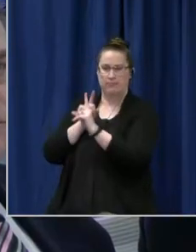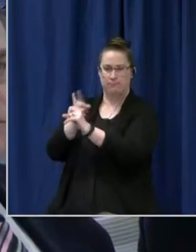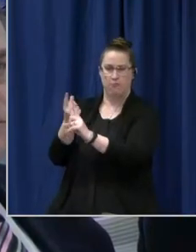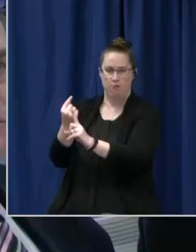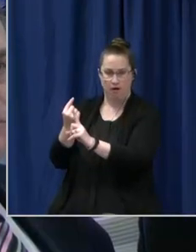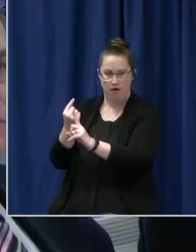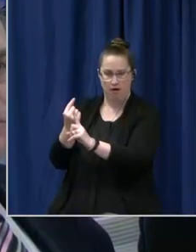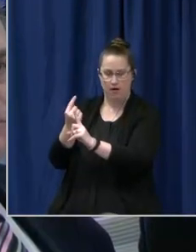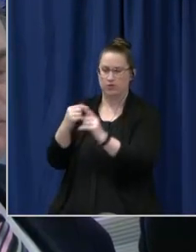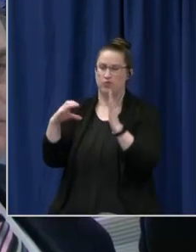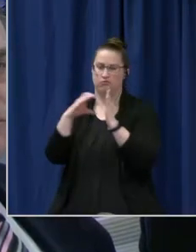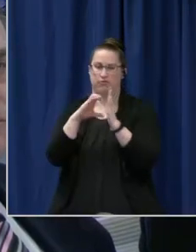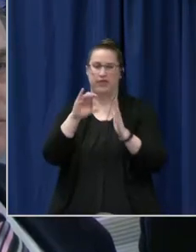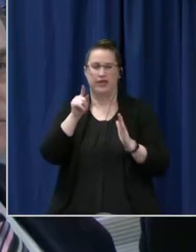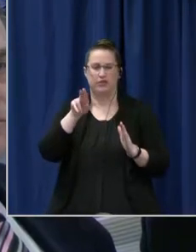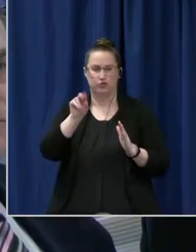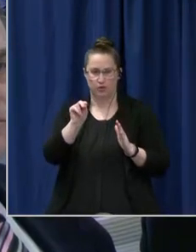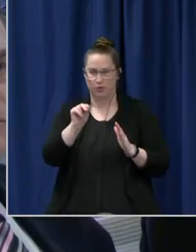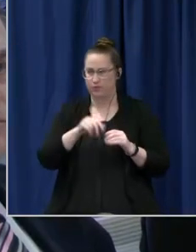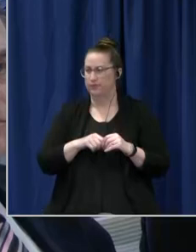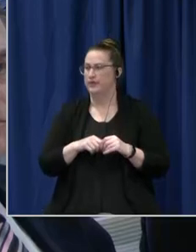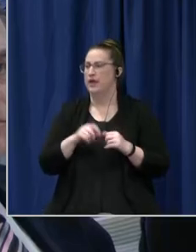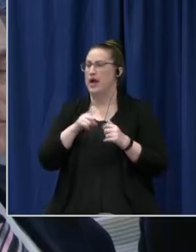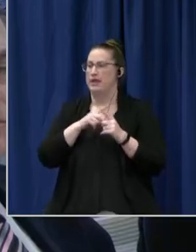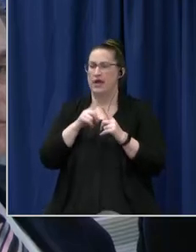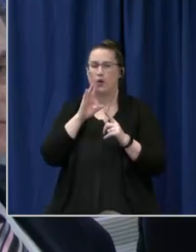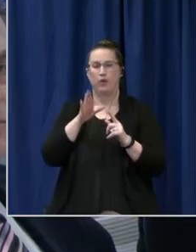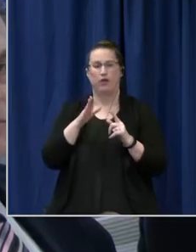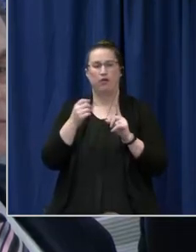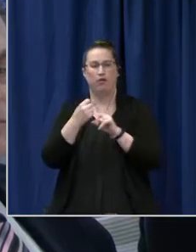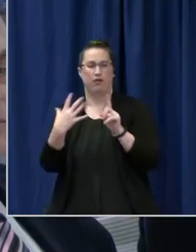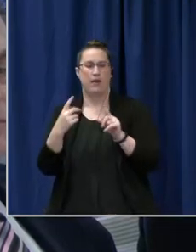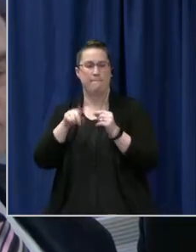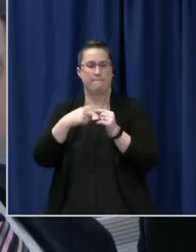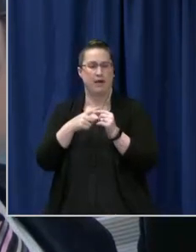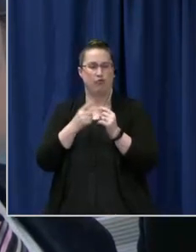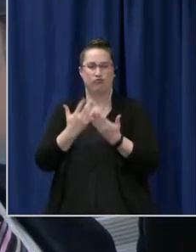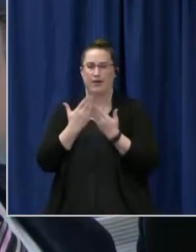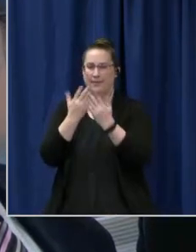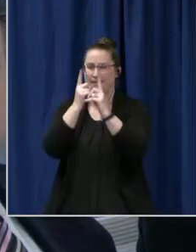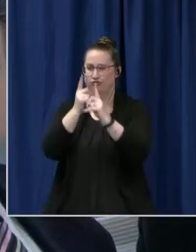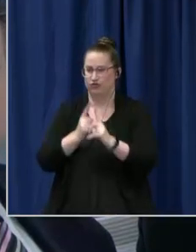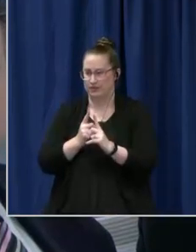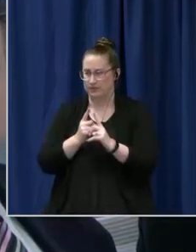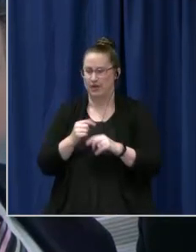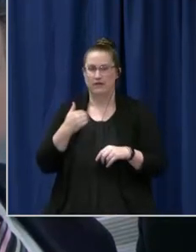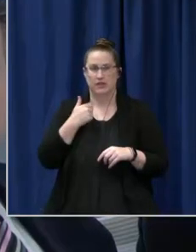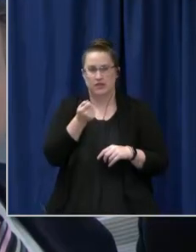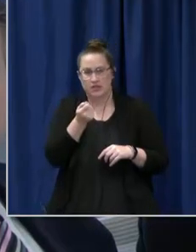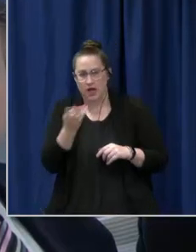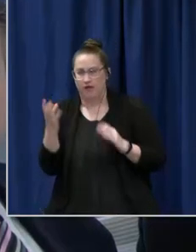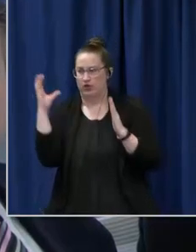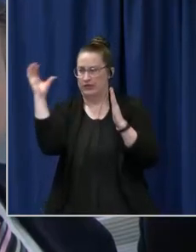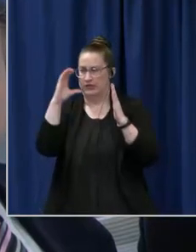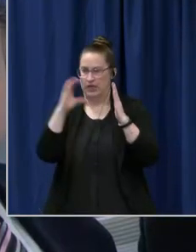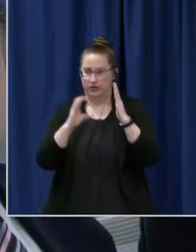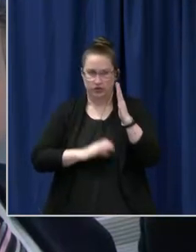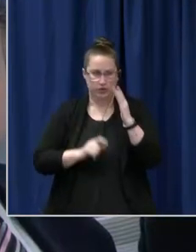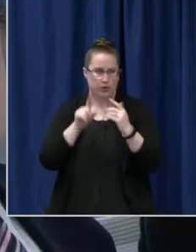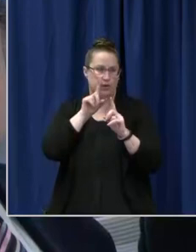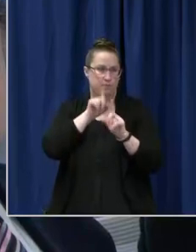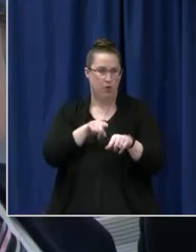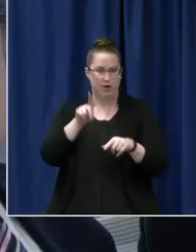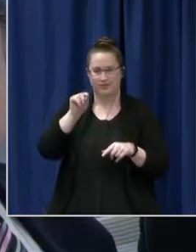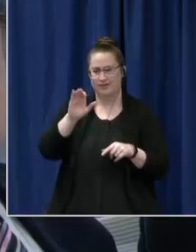then get into the recommendations. There are several sections to the report, which DAC members